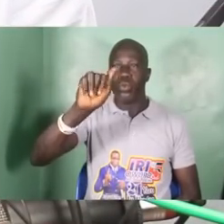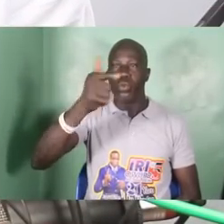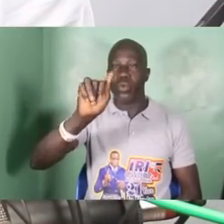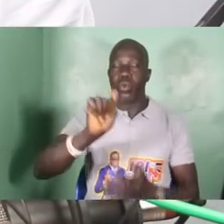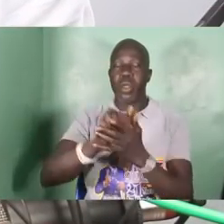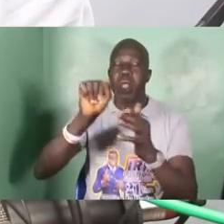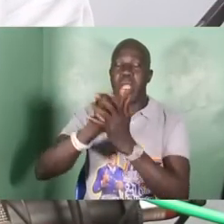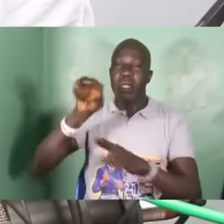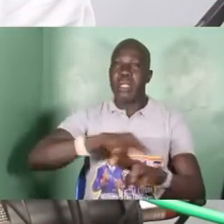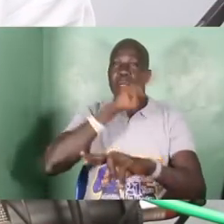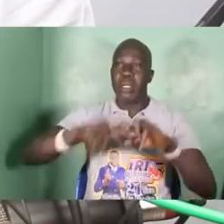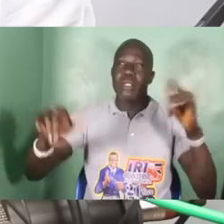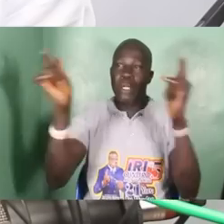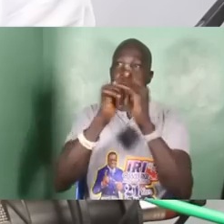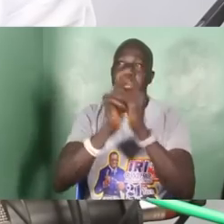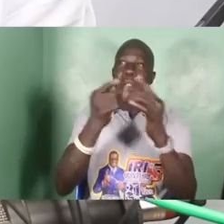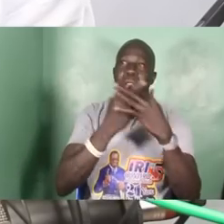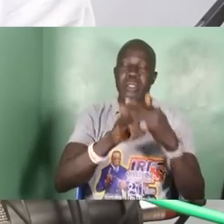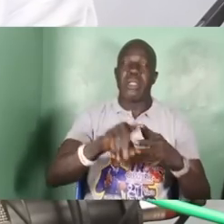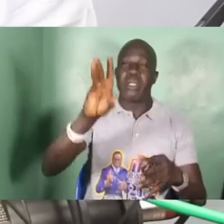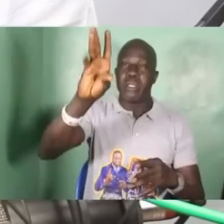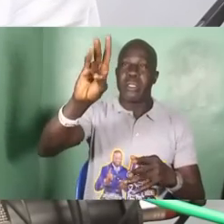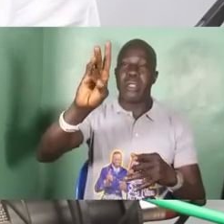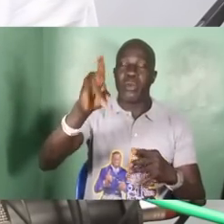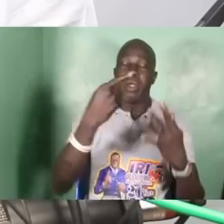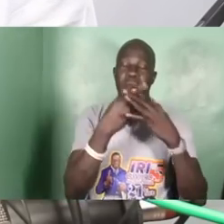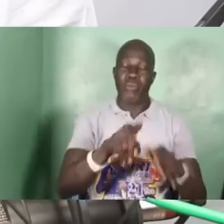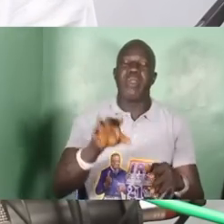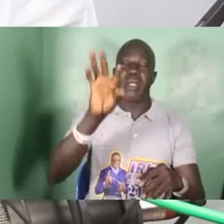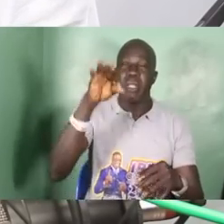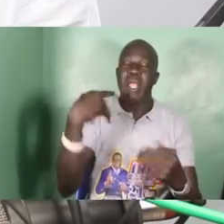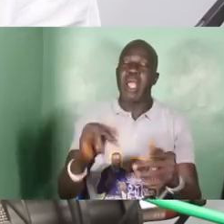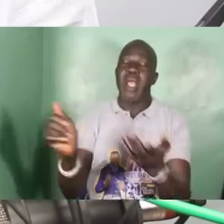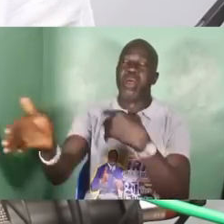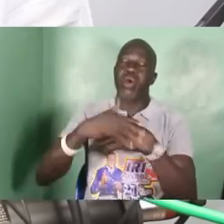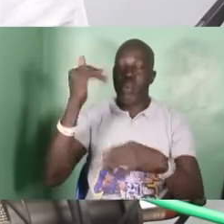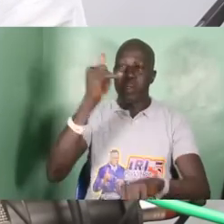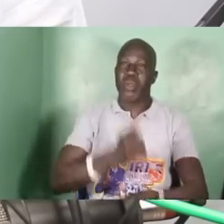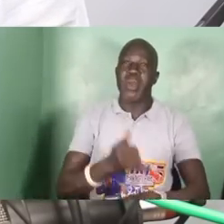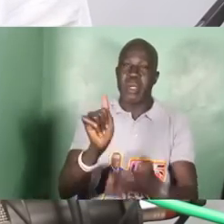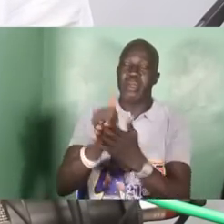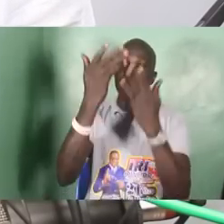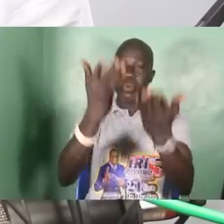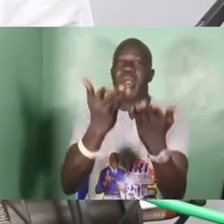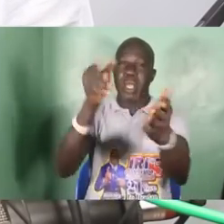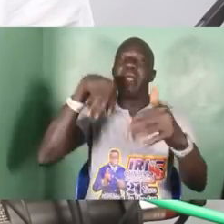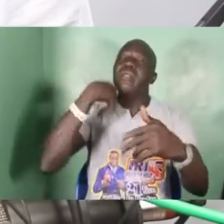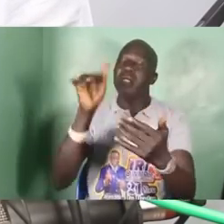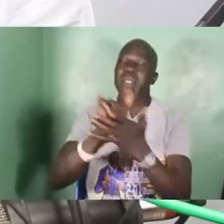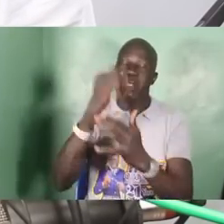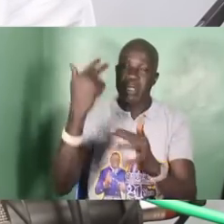Agumeje la bere. To ba da go mesan mo npo mbadan e te wa tu aju mo wu loruko